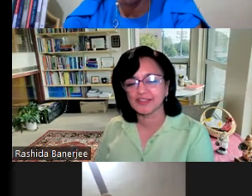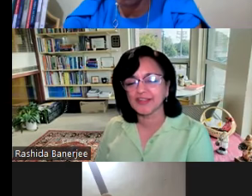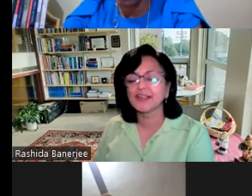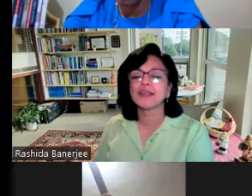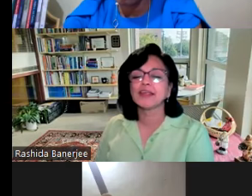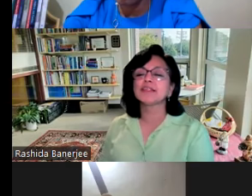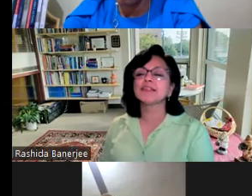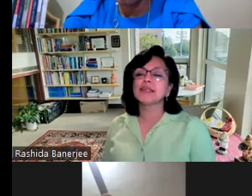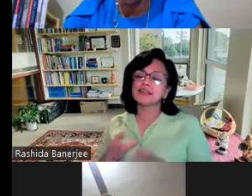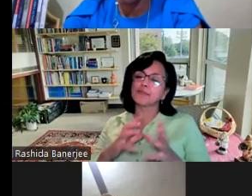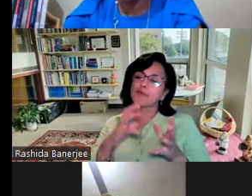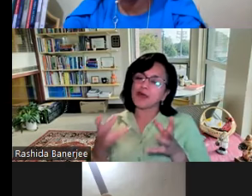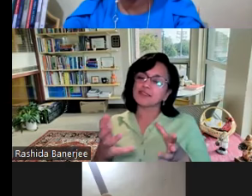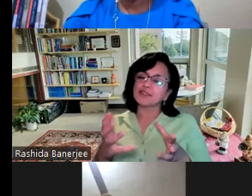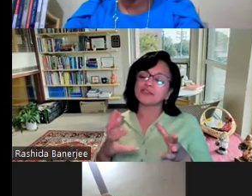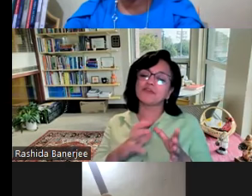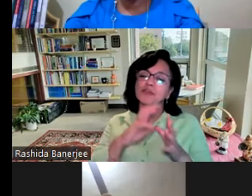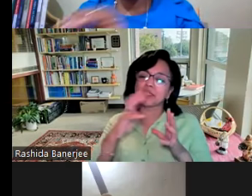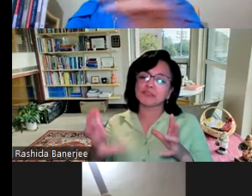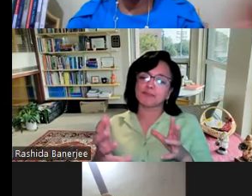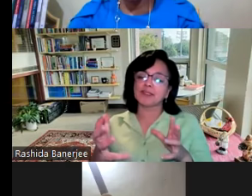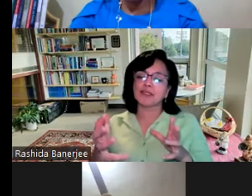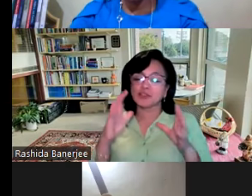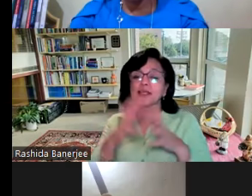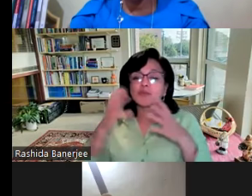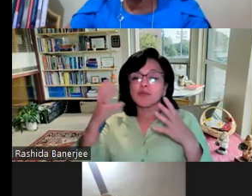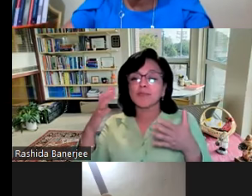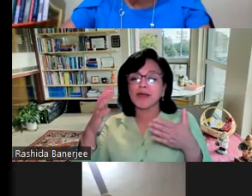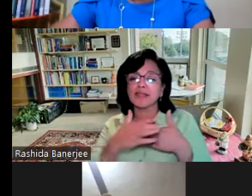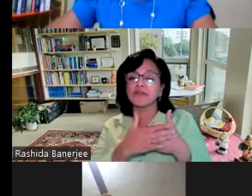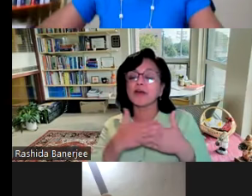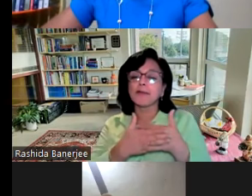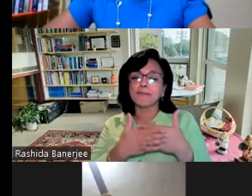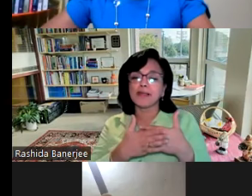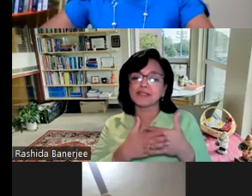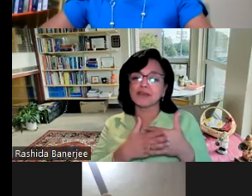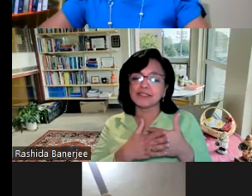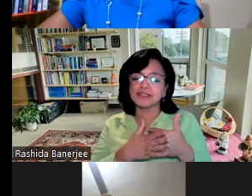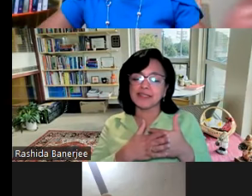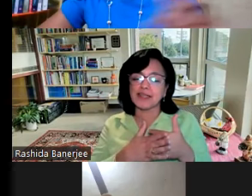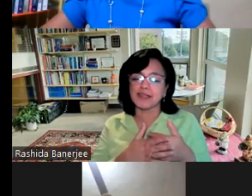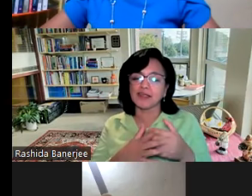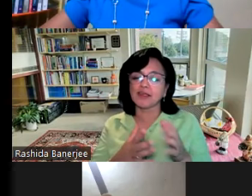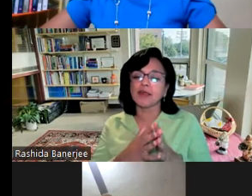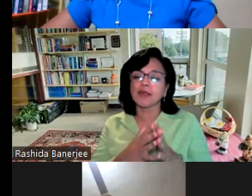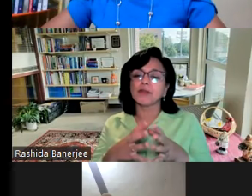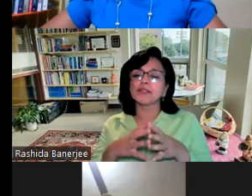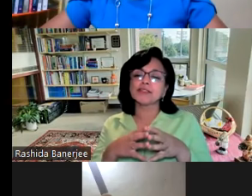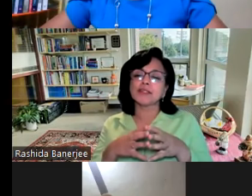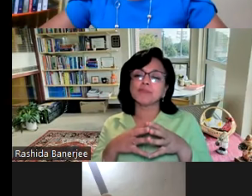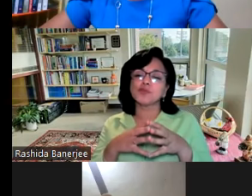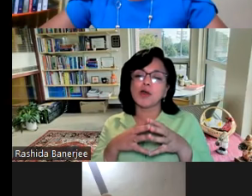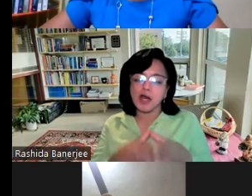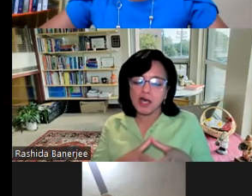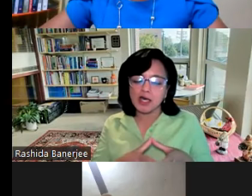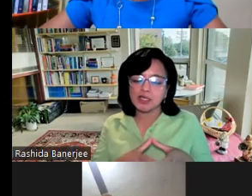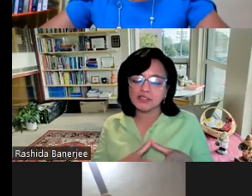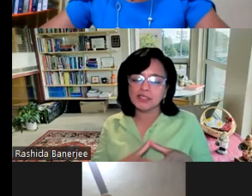educators. Is the process of explanation, that's why we might have a better understanding, but it's just up